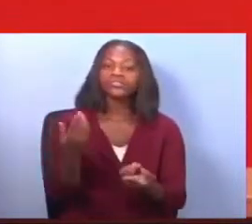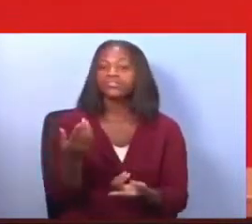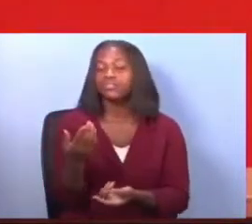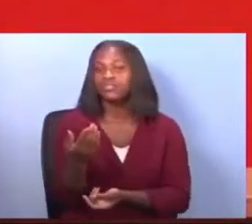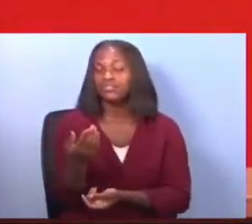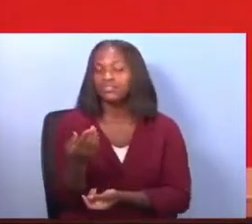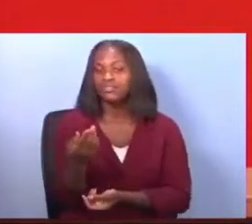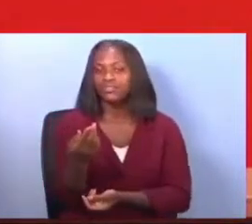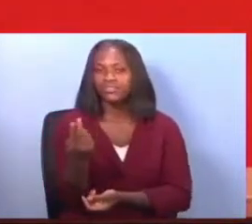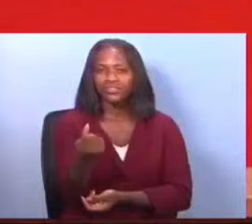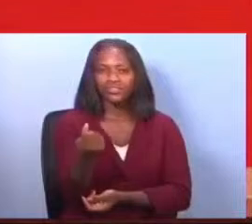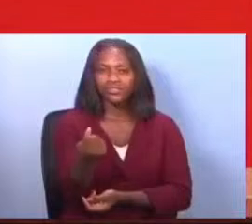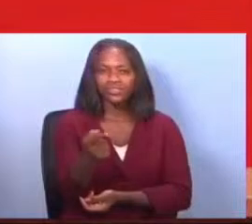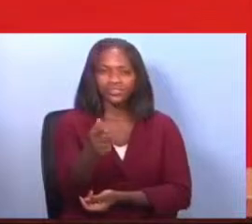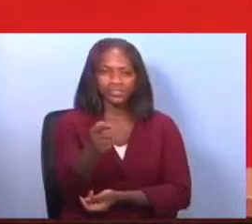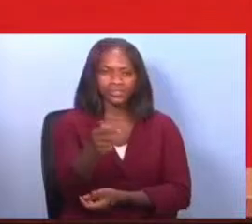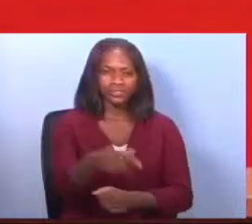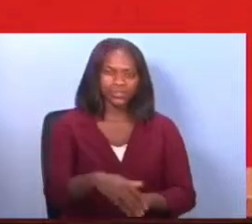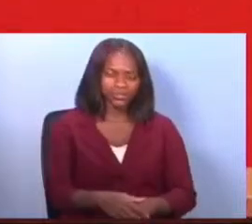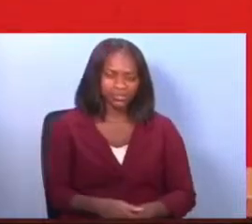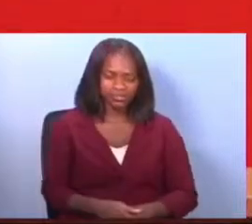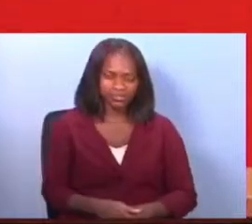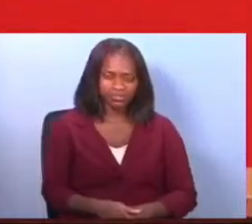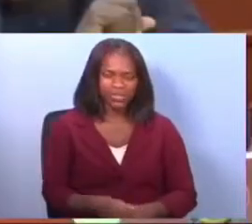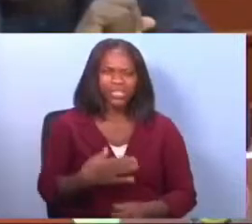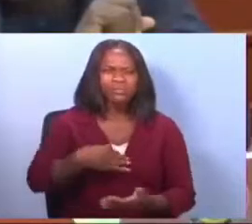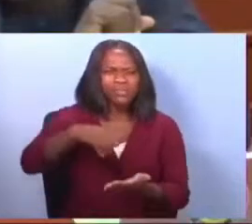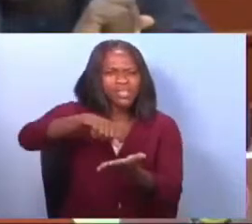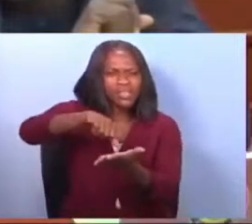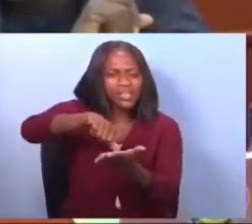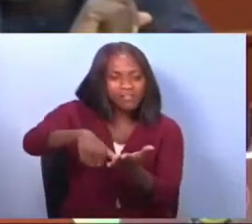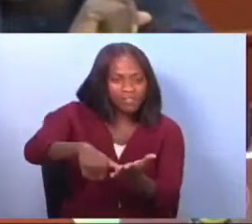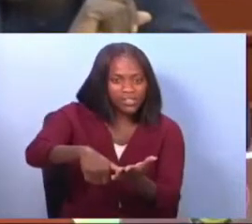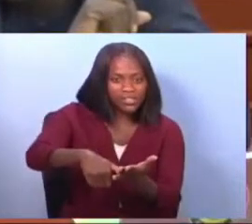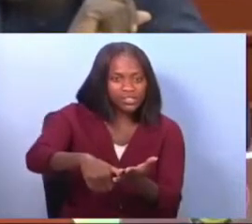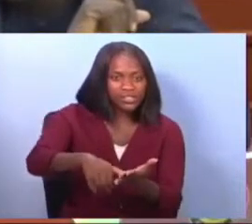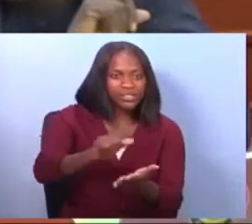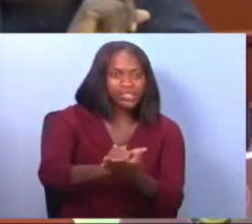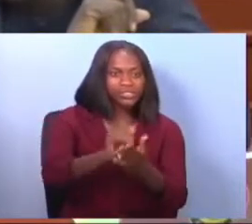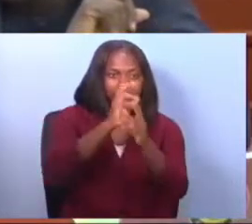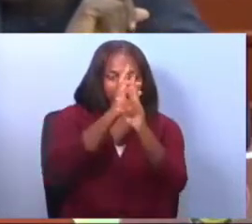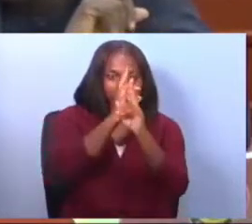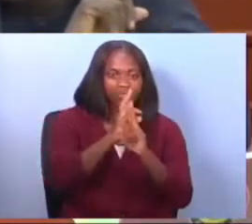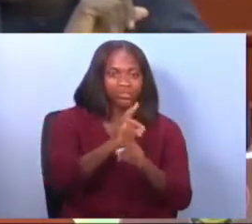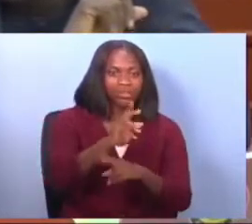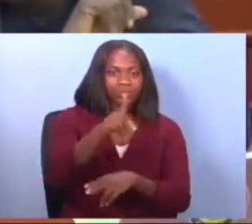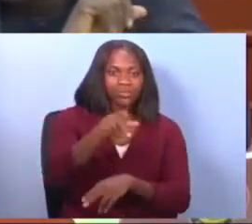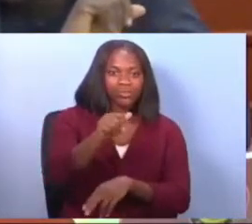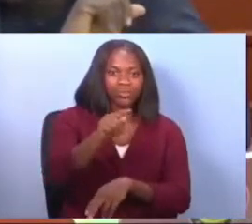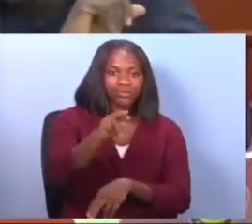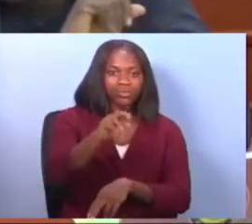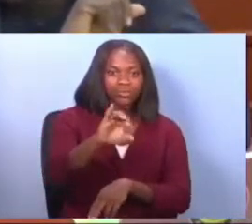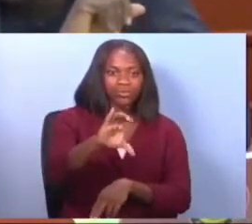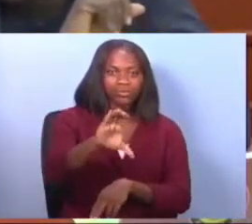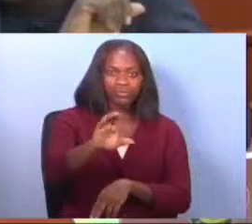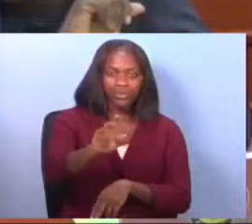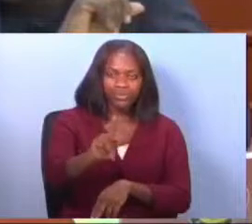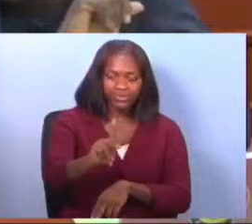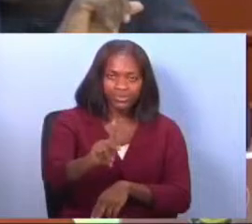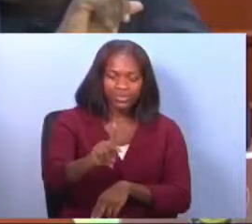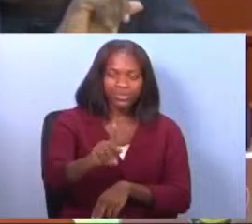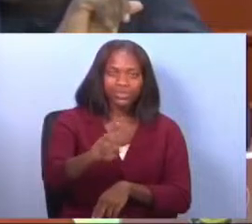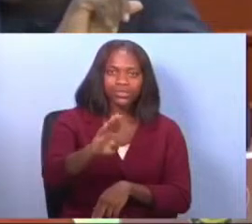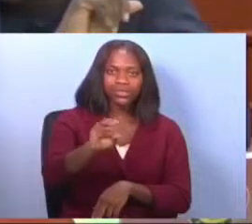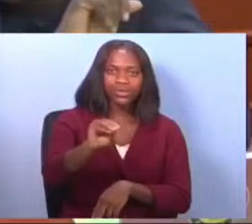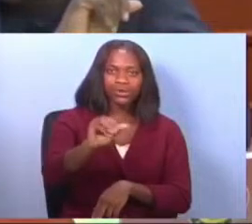Just for emphasis, my respected colleague, Honorable Patrick Yabuama, Member